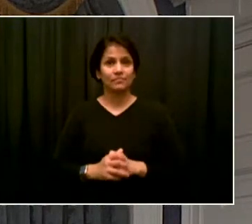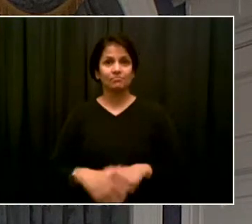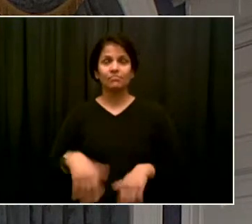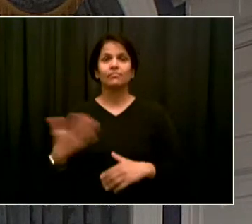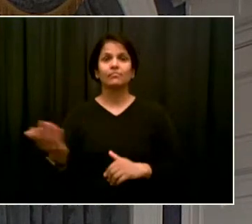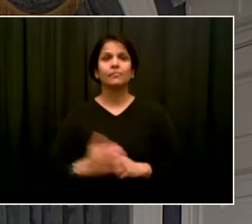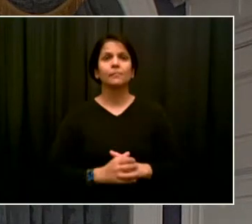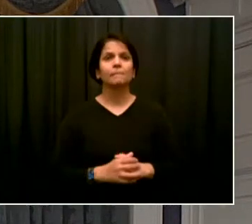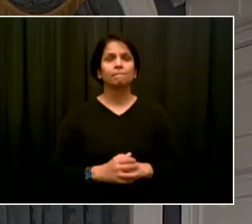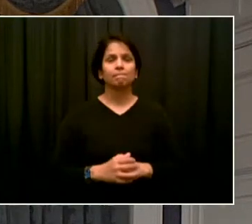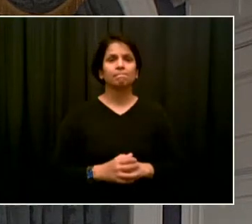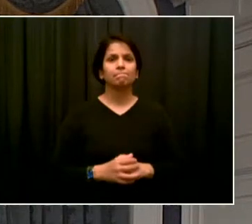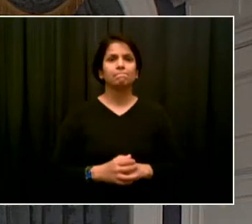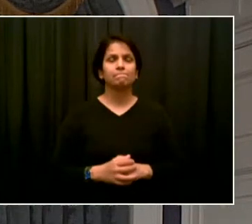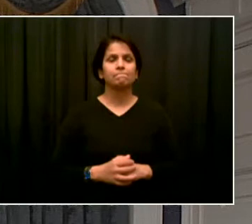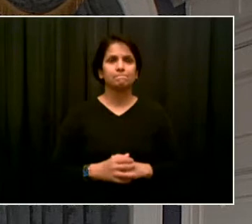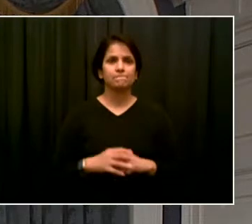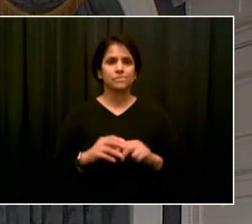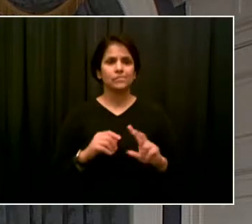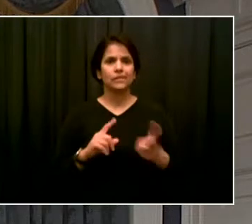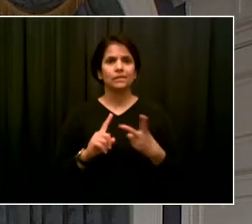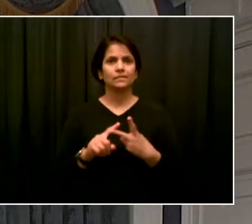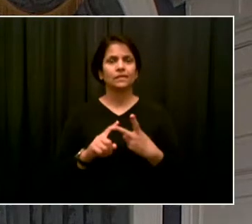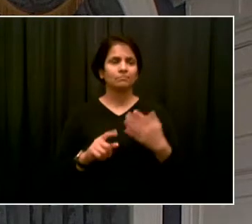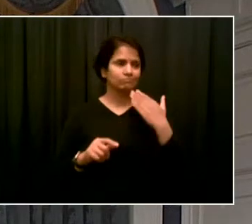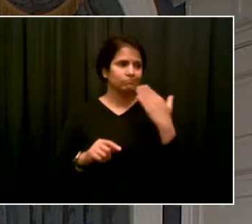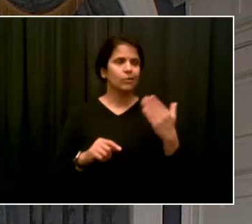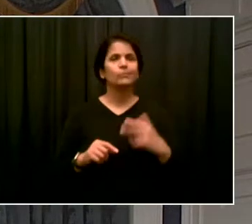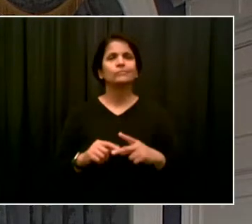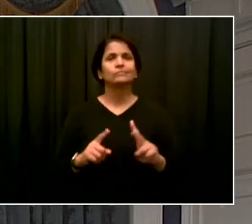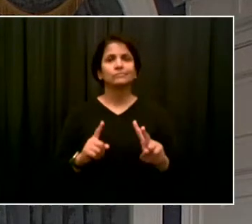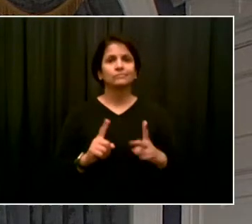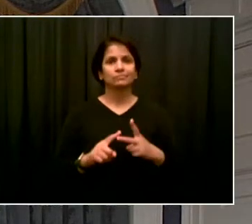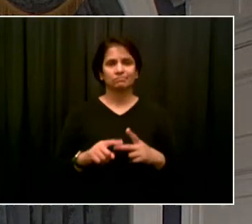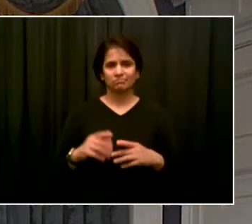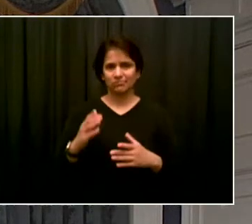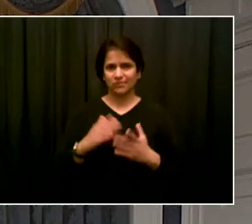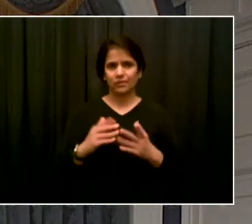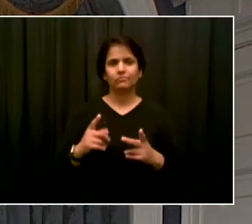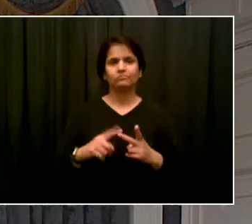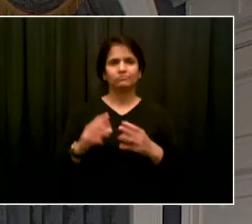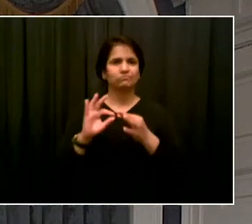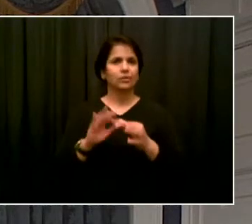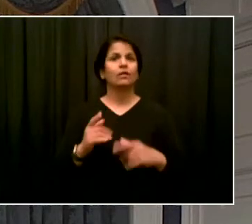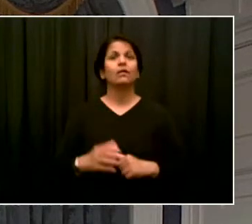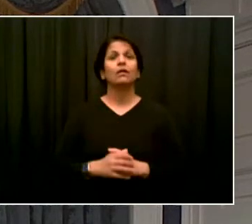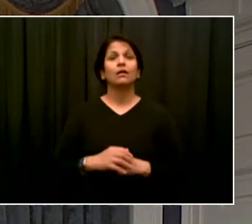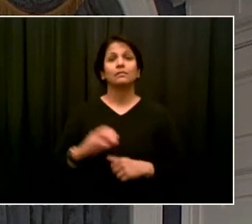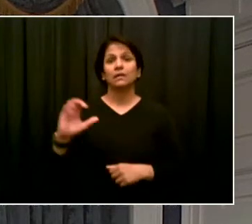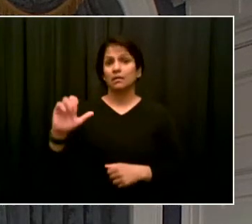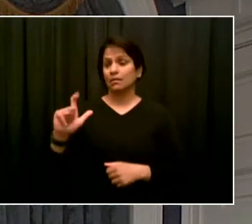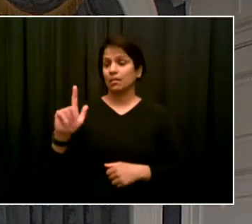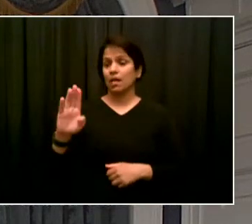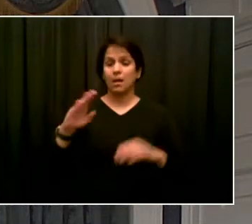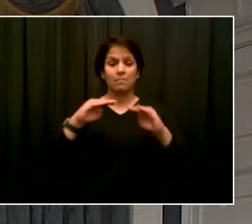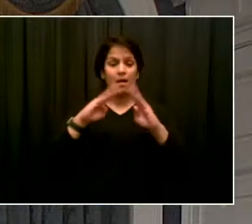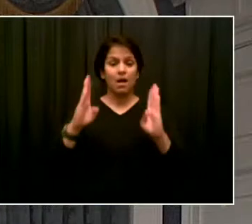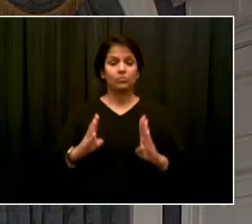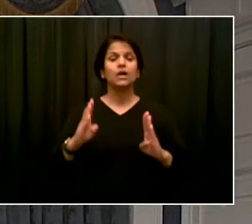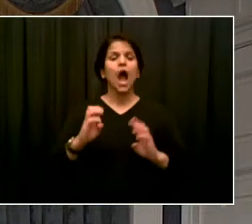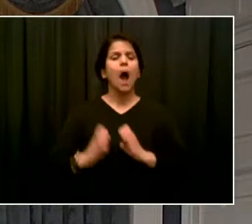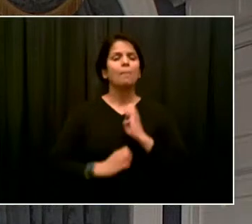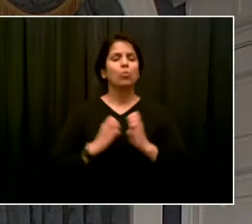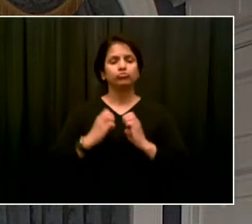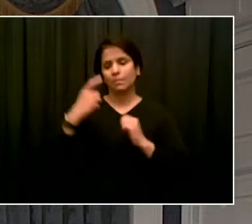Yeah, so my second question is about the clubhouses that you're discussing in your mental health program. Would these